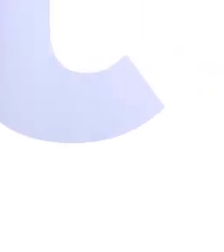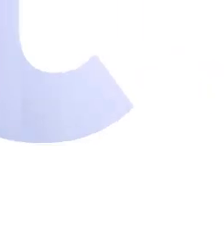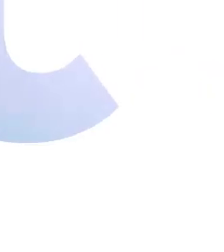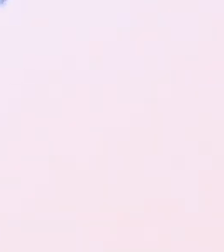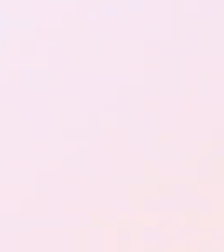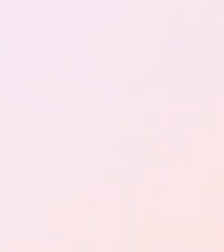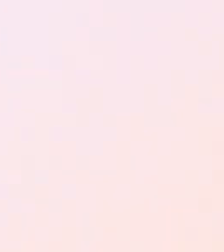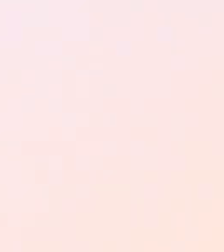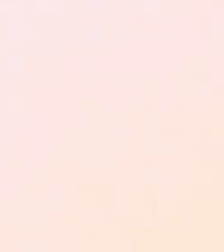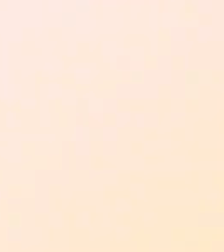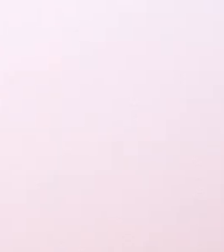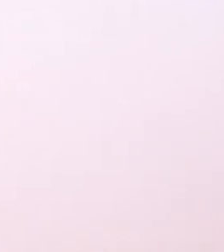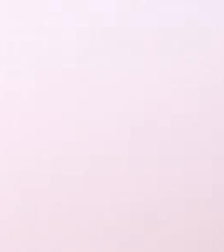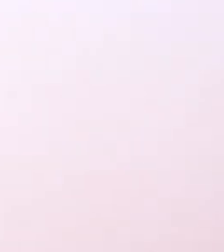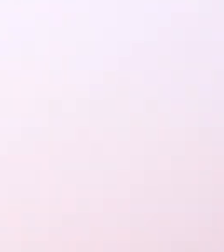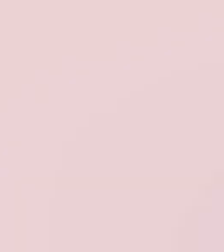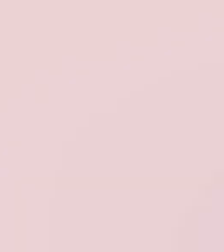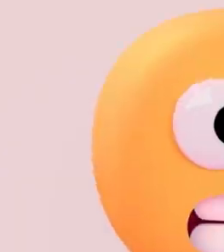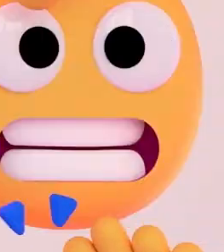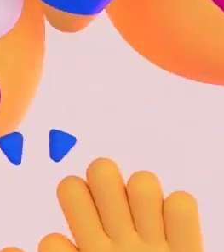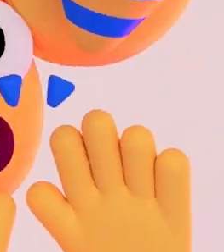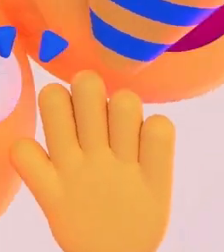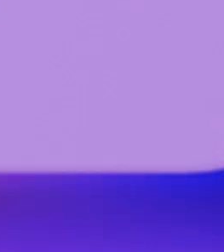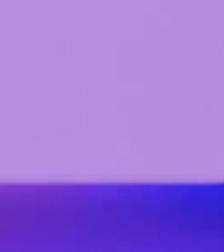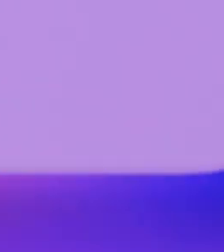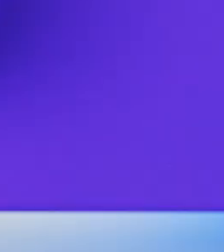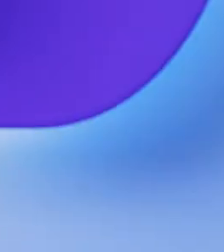the pace now. Had to stack the cash until the bank's out.